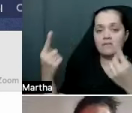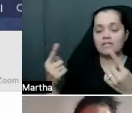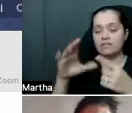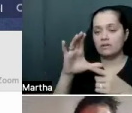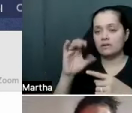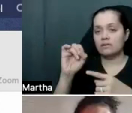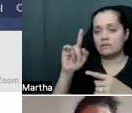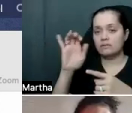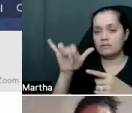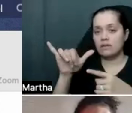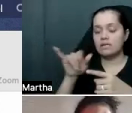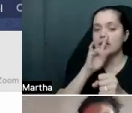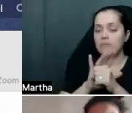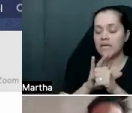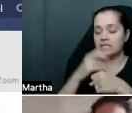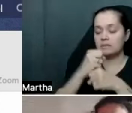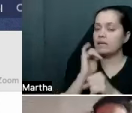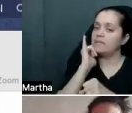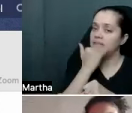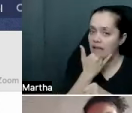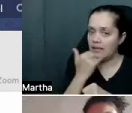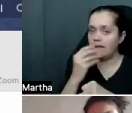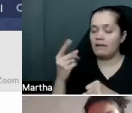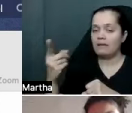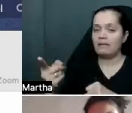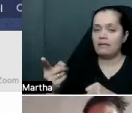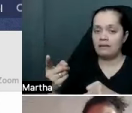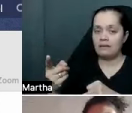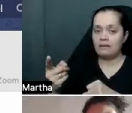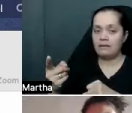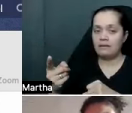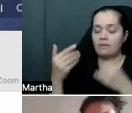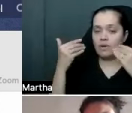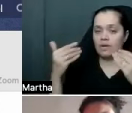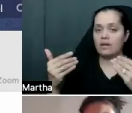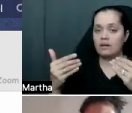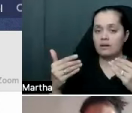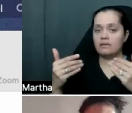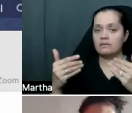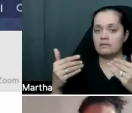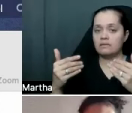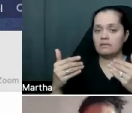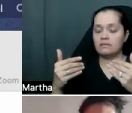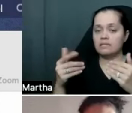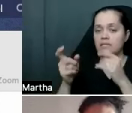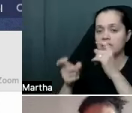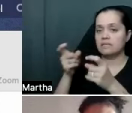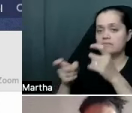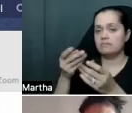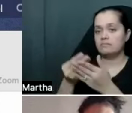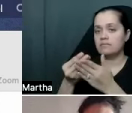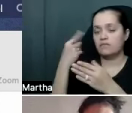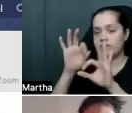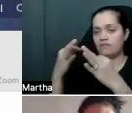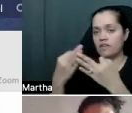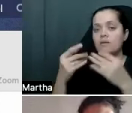died. Eventually, the colony admitted to making a mistake, and they went on to contemplate the family. It's